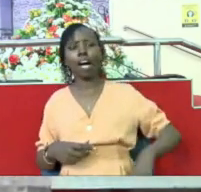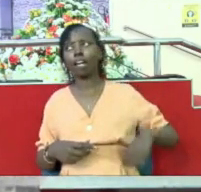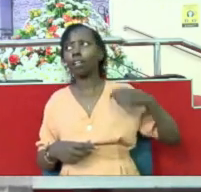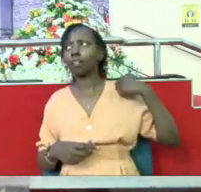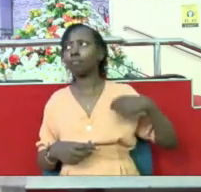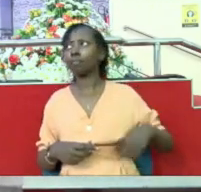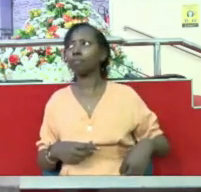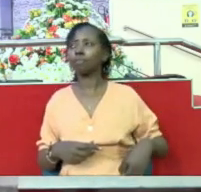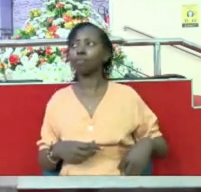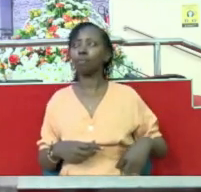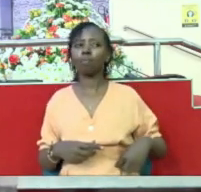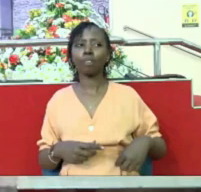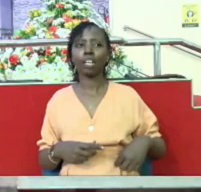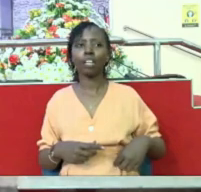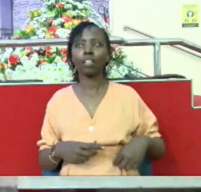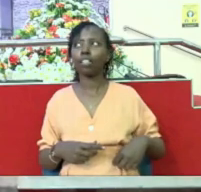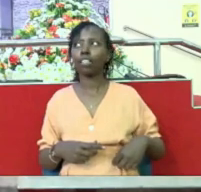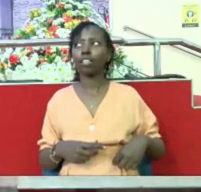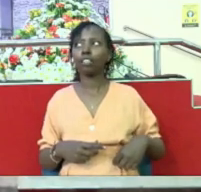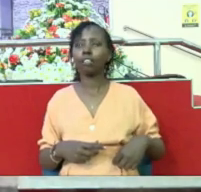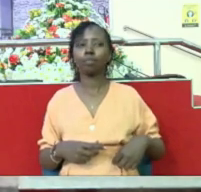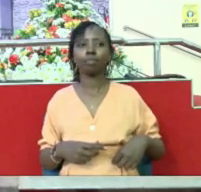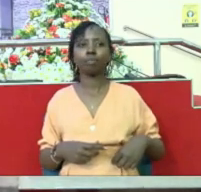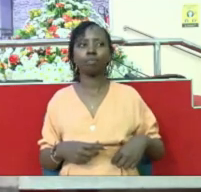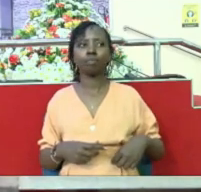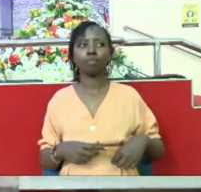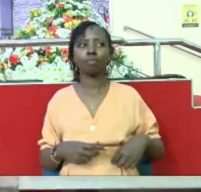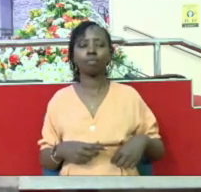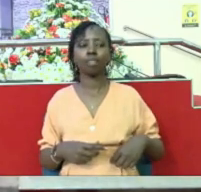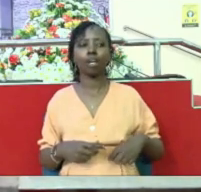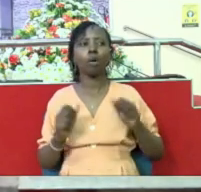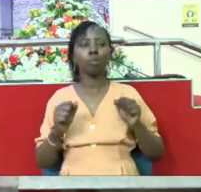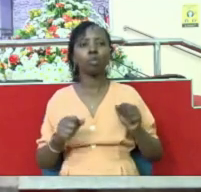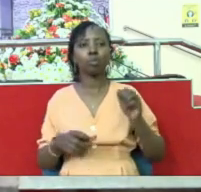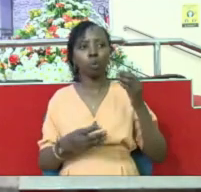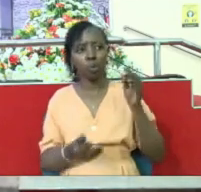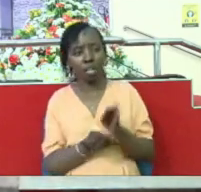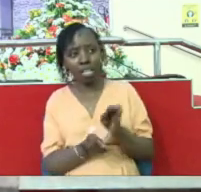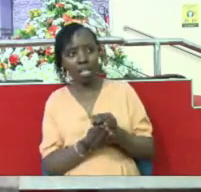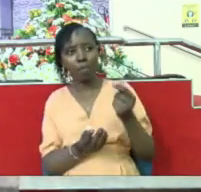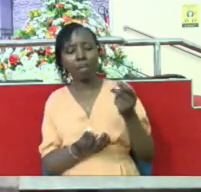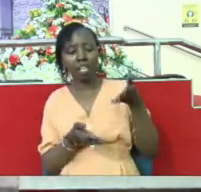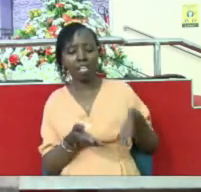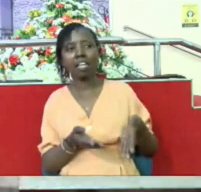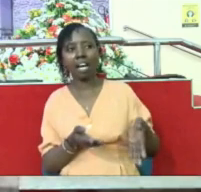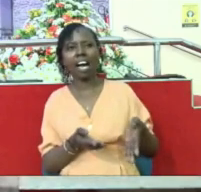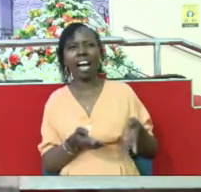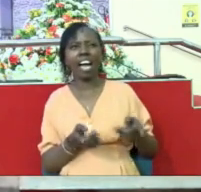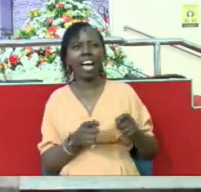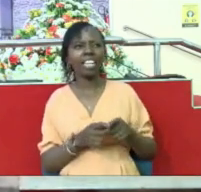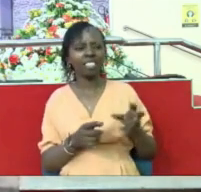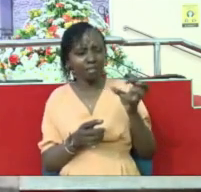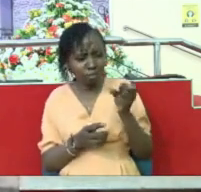Those who remove from the kibeti. I end with you. Mimi sijaweza kuziweka kwa kibeti. Na ninakuwaga na kibeti. Hakikuwagi na